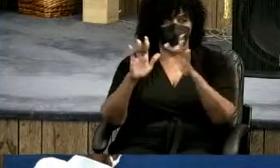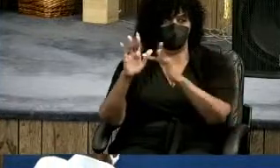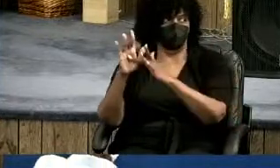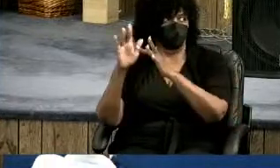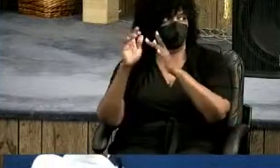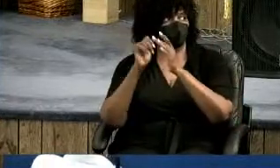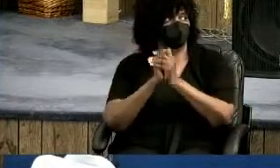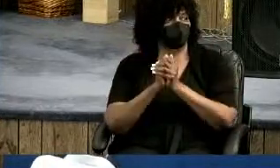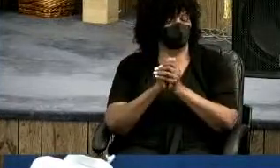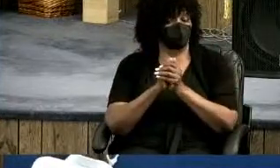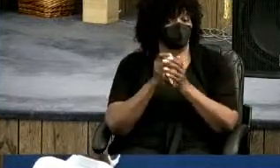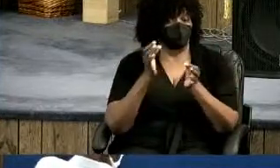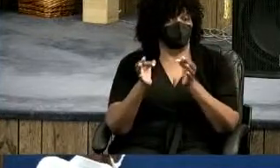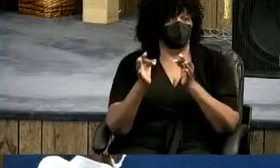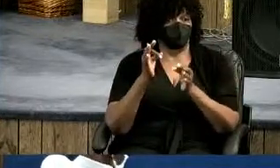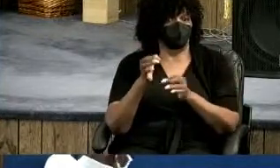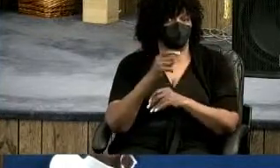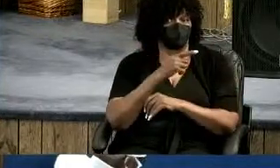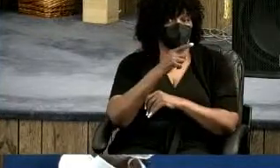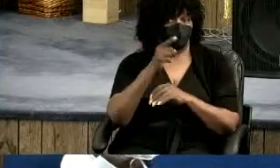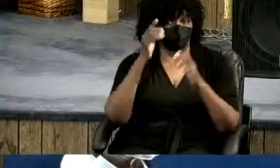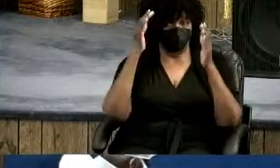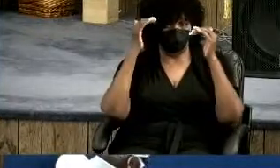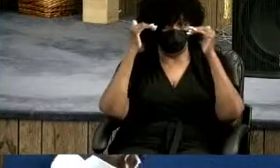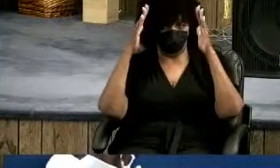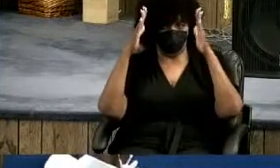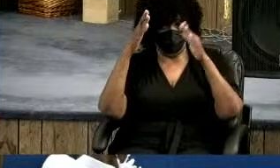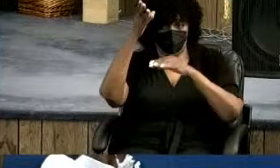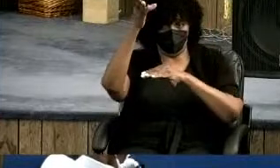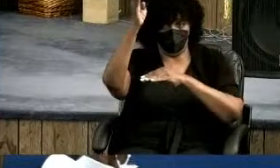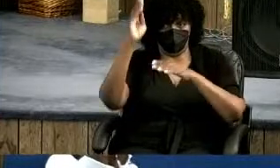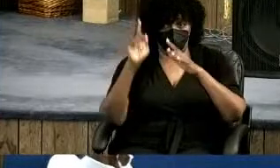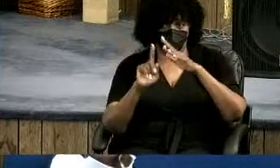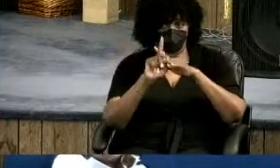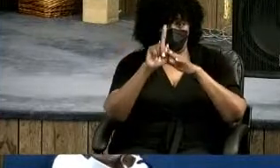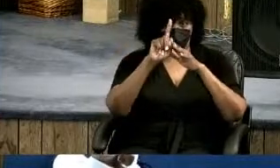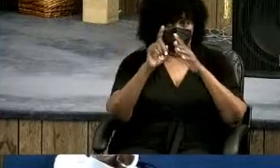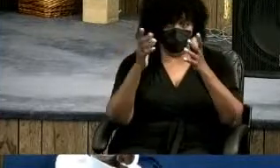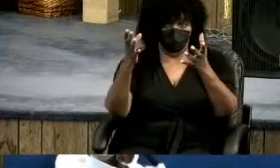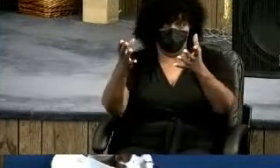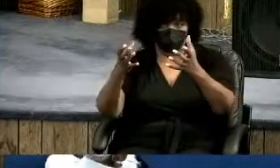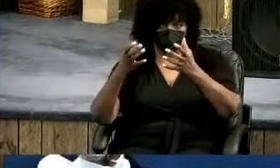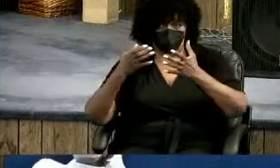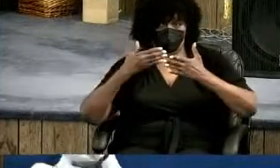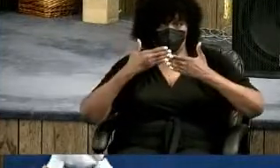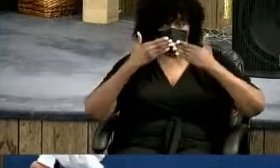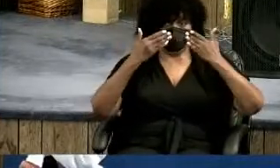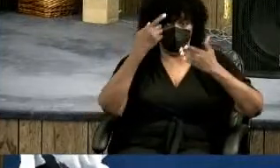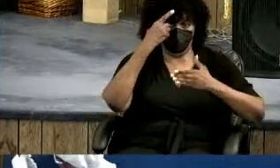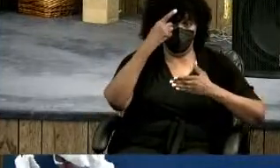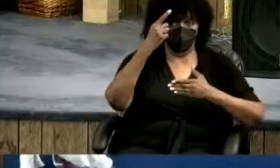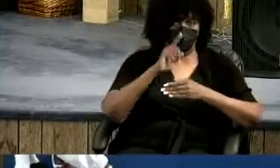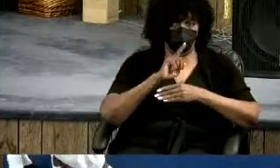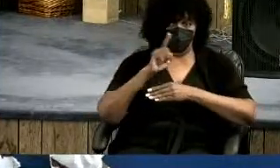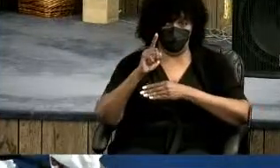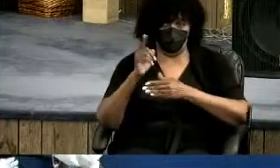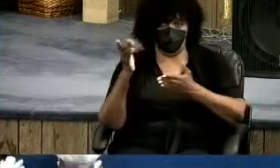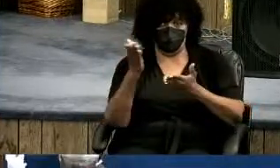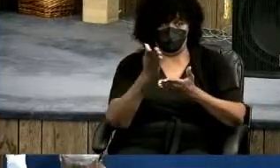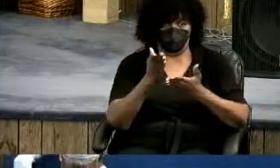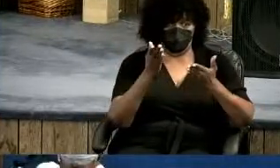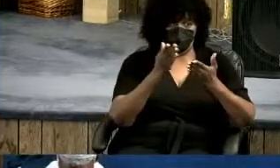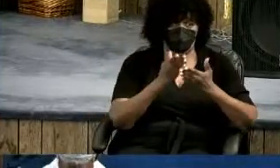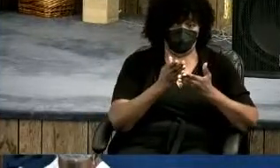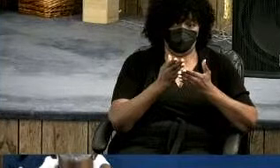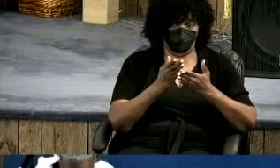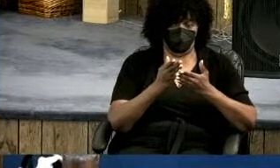Came in here expecting God to show up, and yes, he did. So we just want to thank you for being here. Your cups,